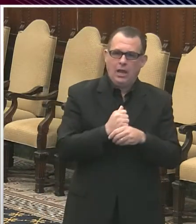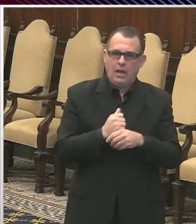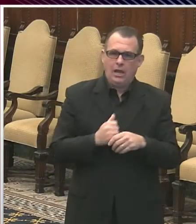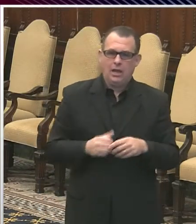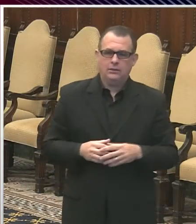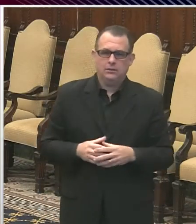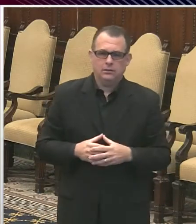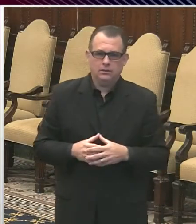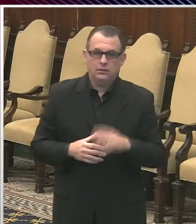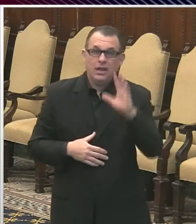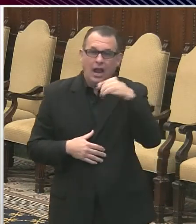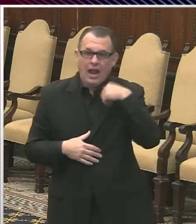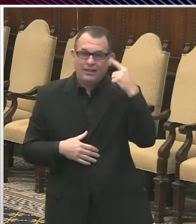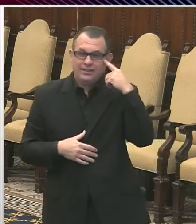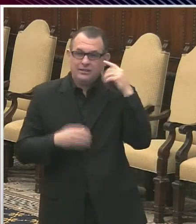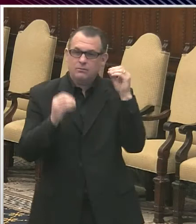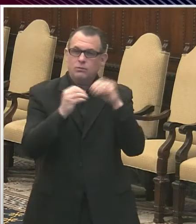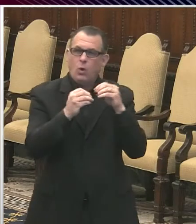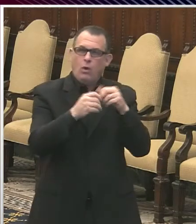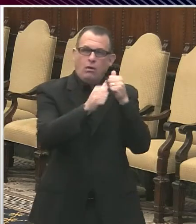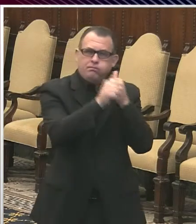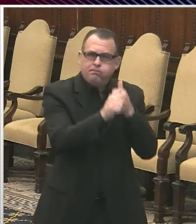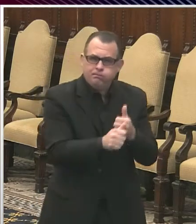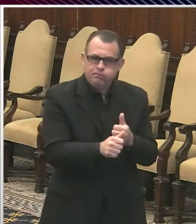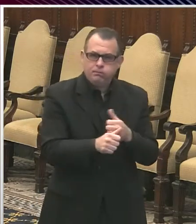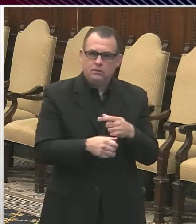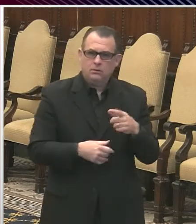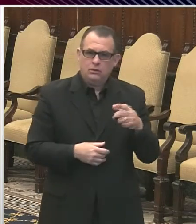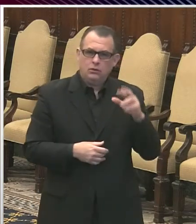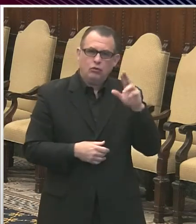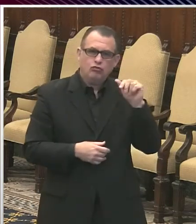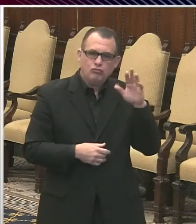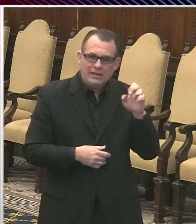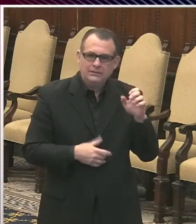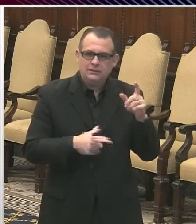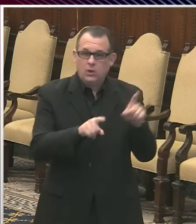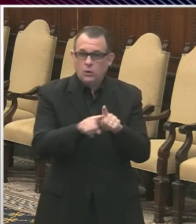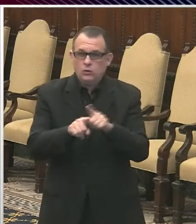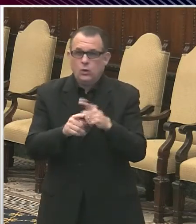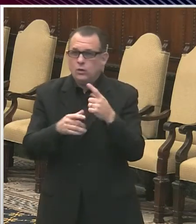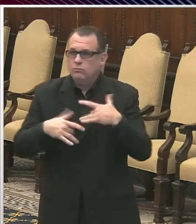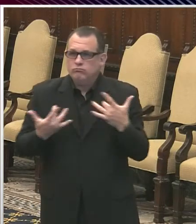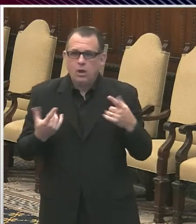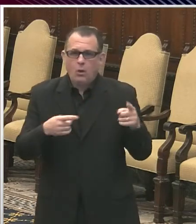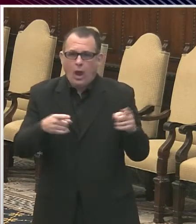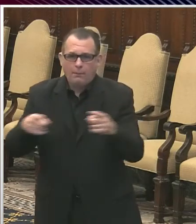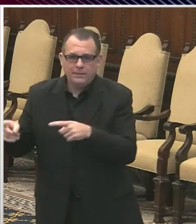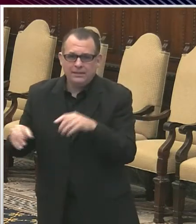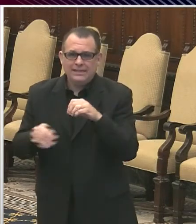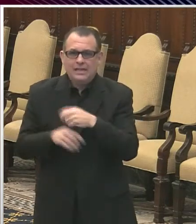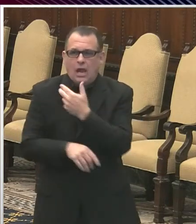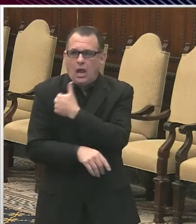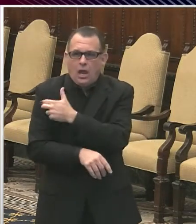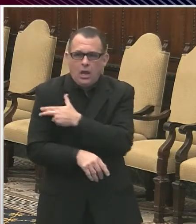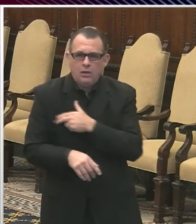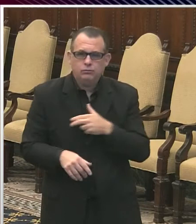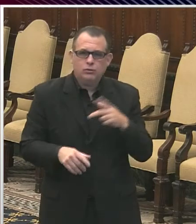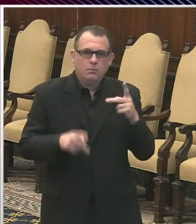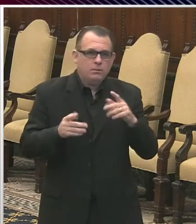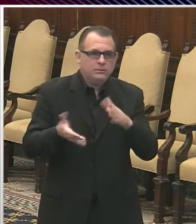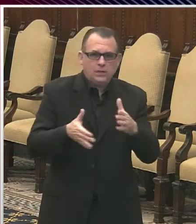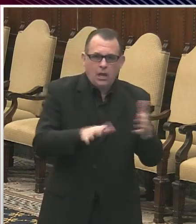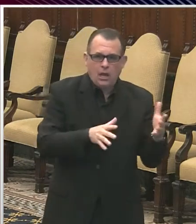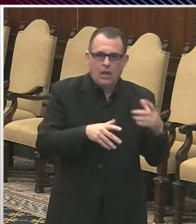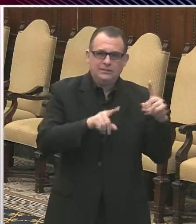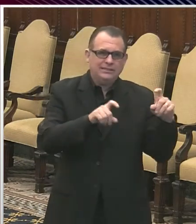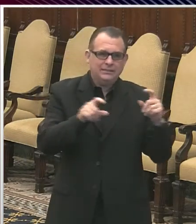should be following. It's not just the actual case rate, but it's also what's happening, how many hospital beds are available, for example, and how much testing we're doing. So